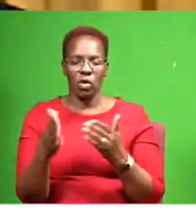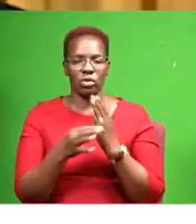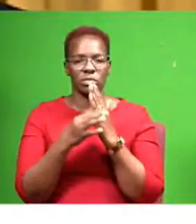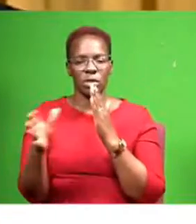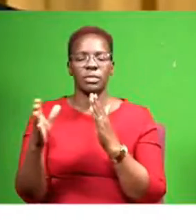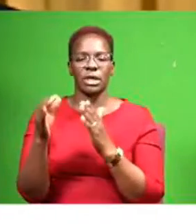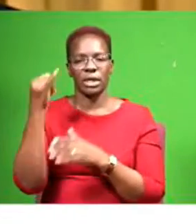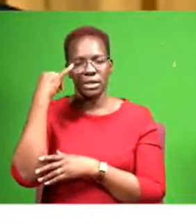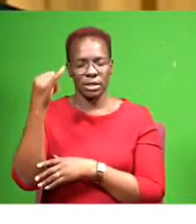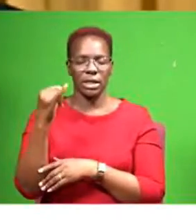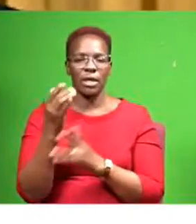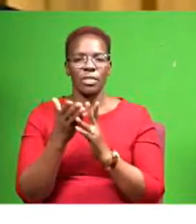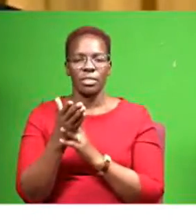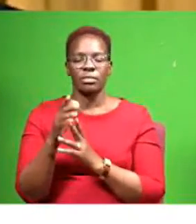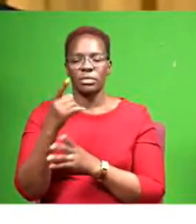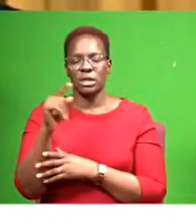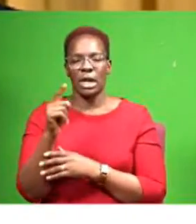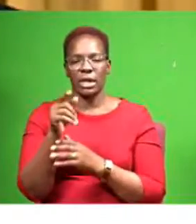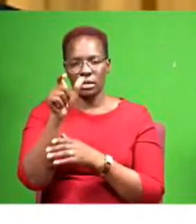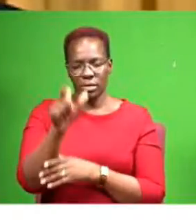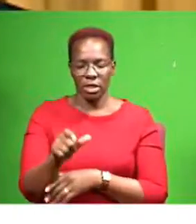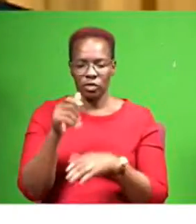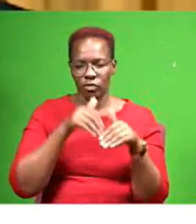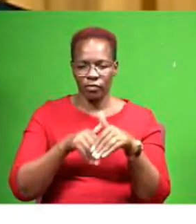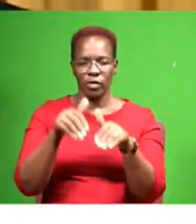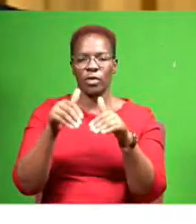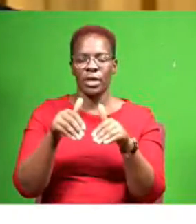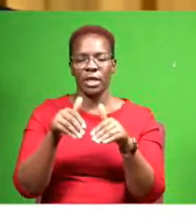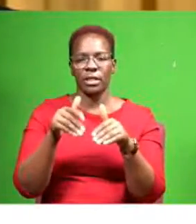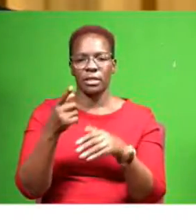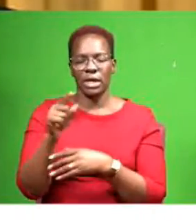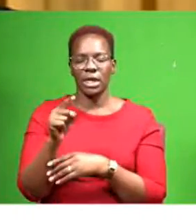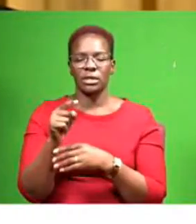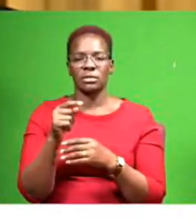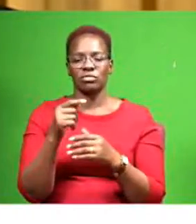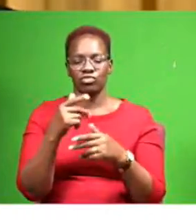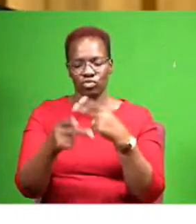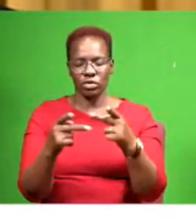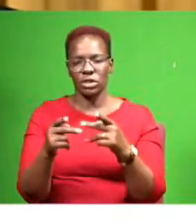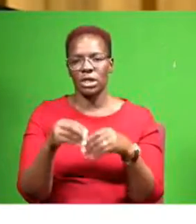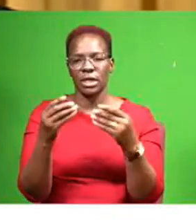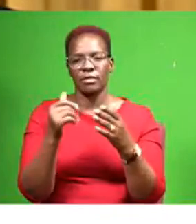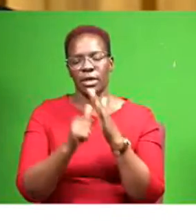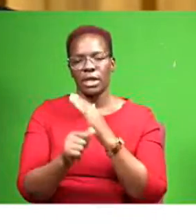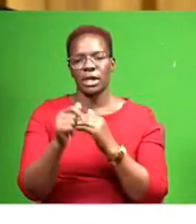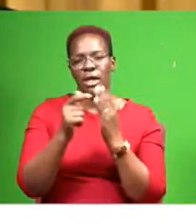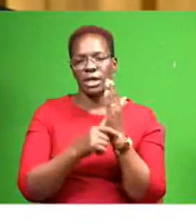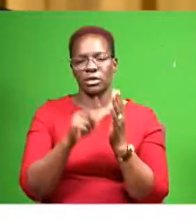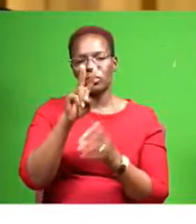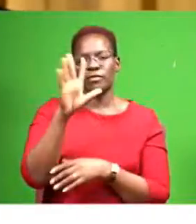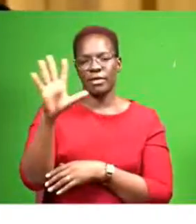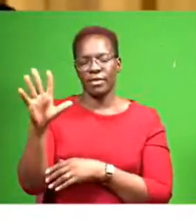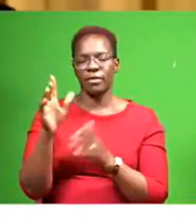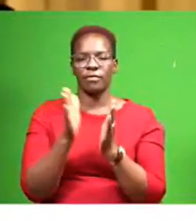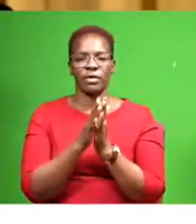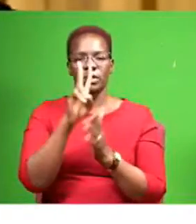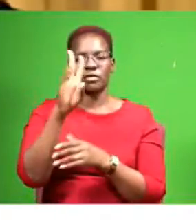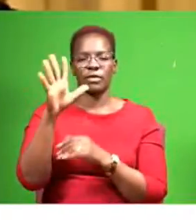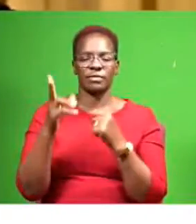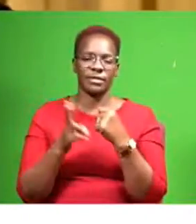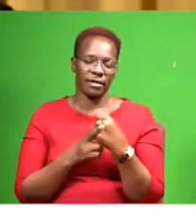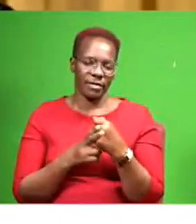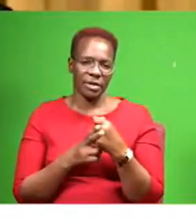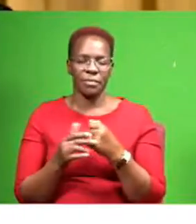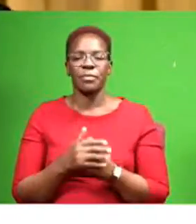initiative by appropriate persons, following the appropriate procedures provided under Article 255 and 257.